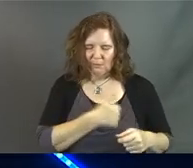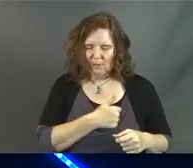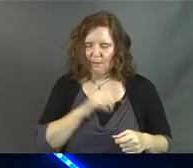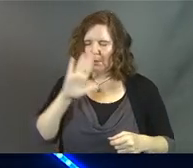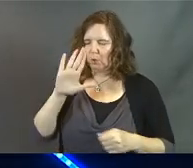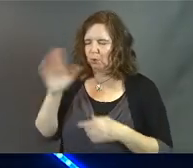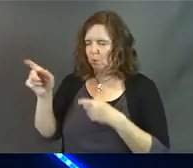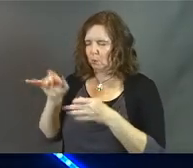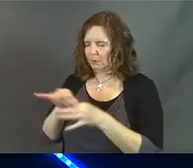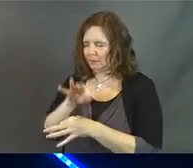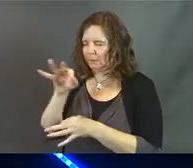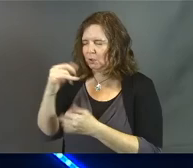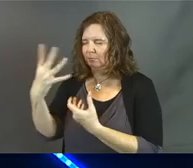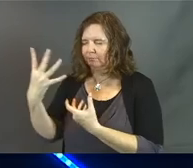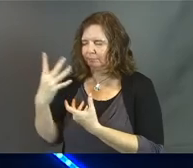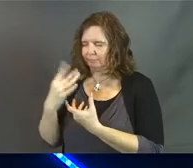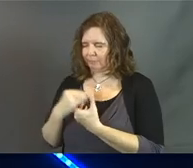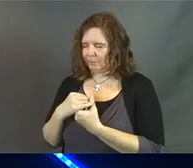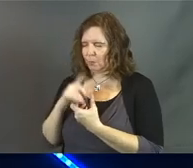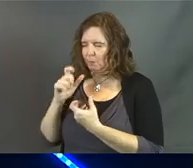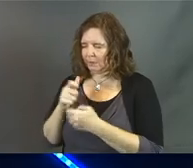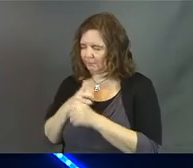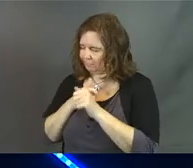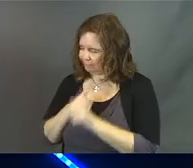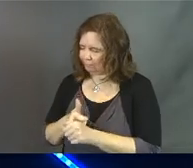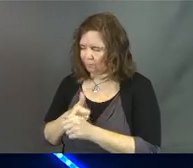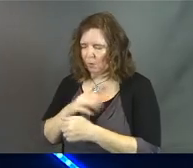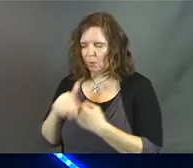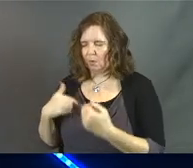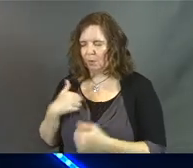that your spirit would be all that we need,